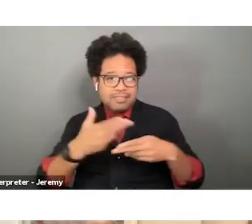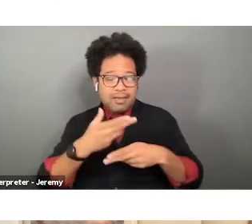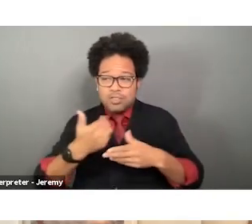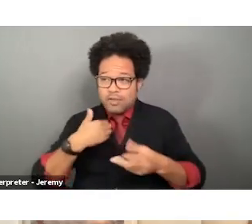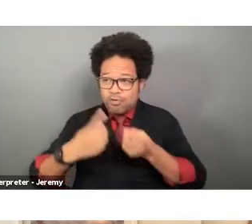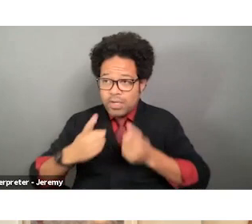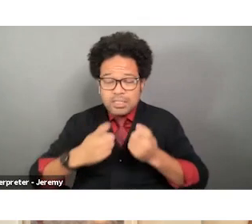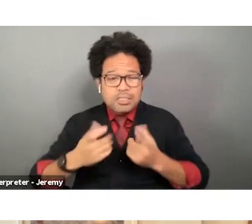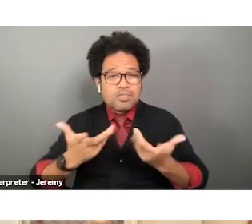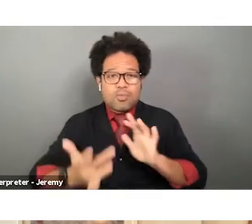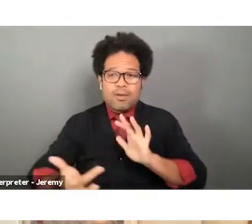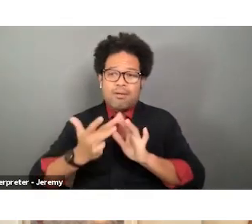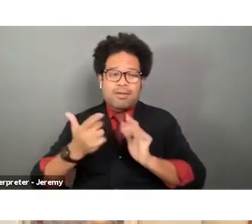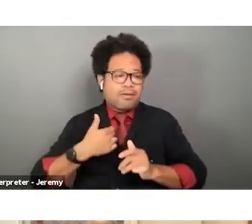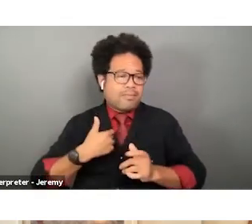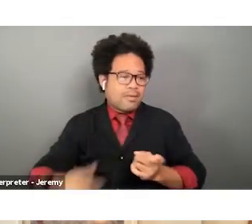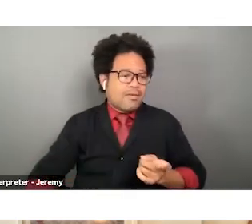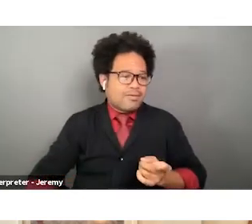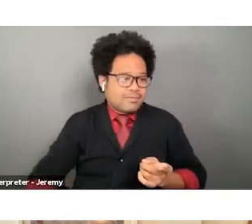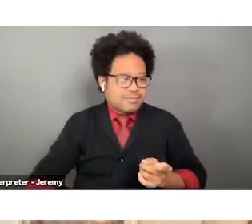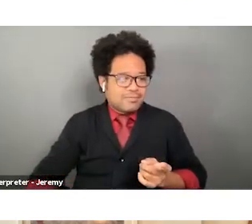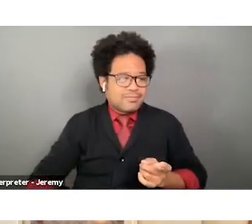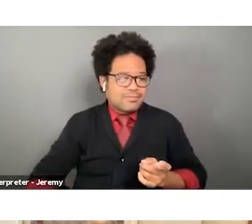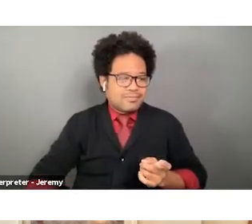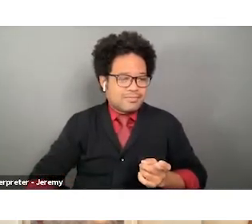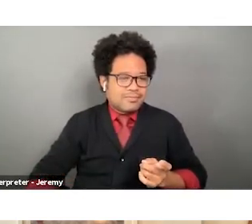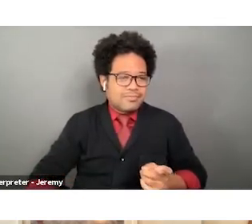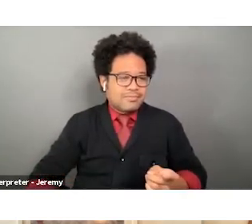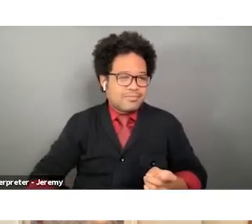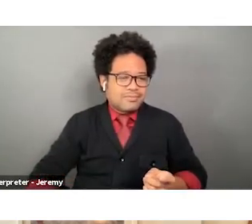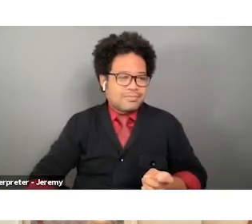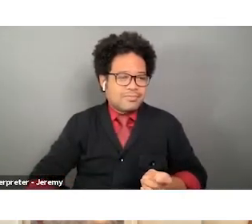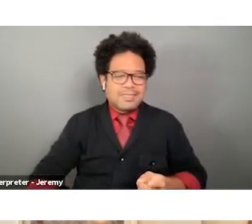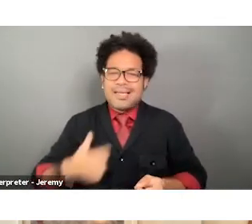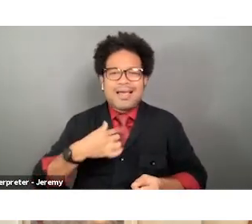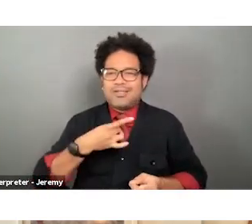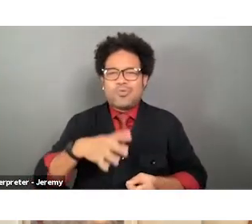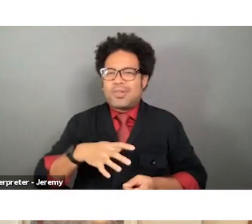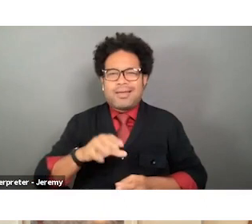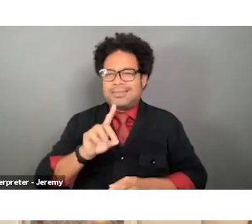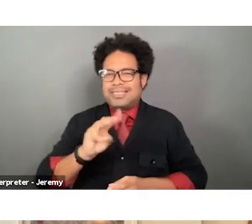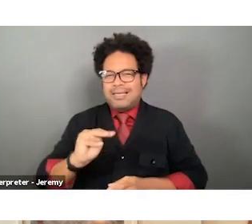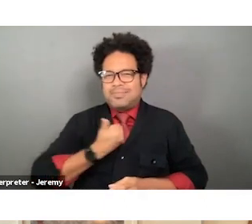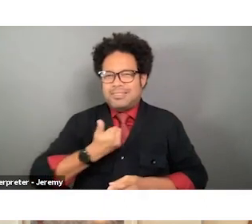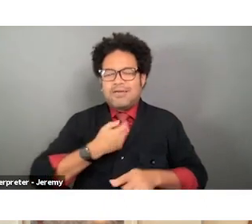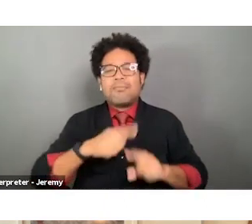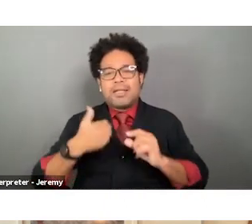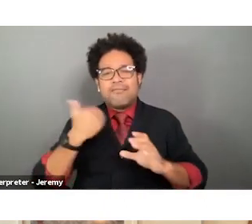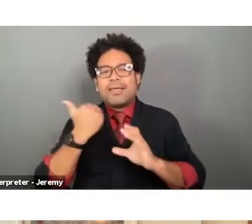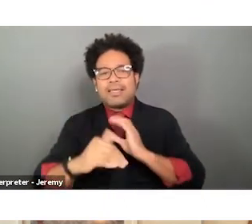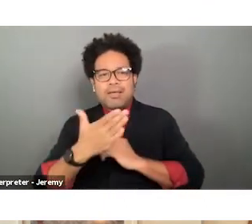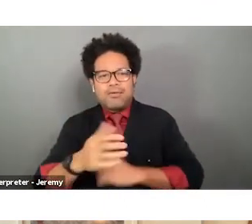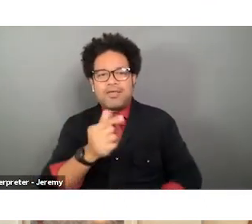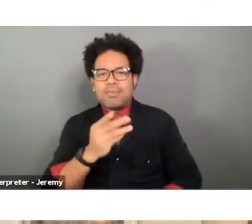want to contact me. I'm not a huge fan of DMs, but I put my email there too. So that's my Gmail. If you